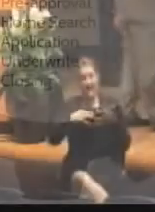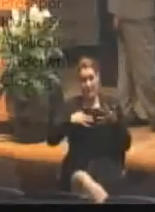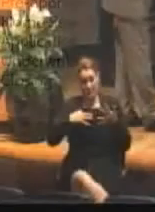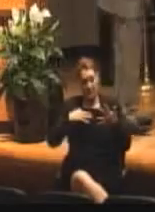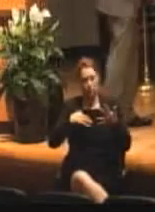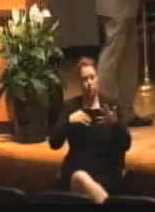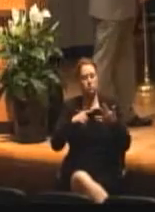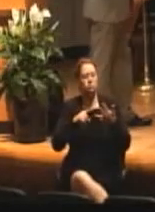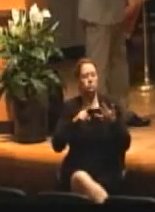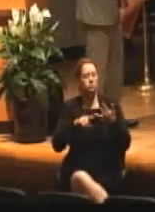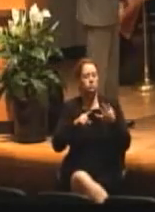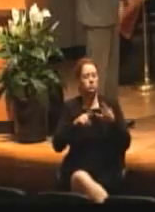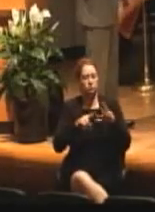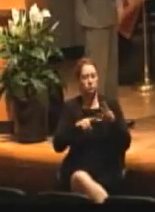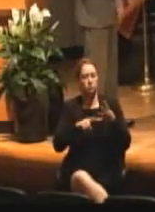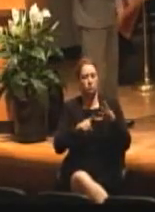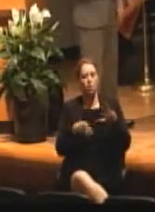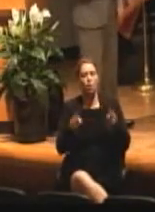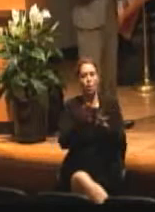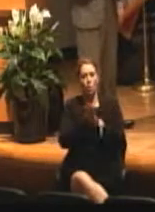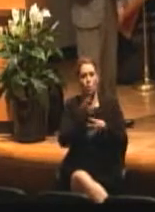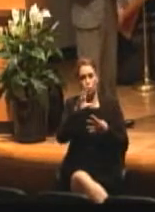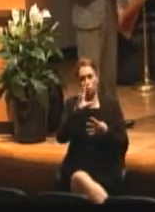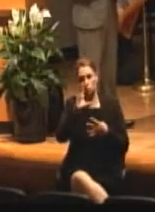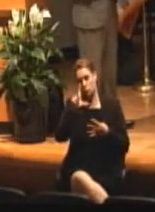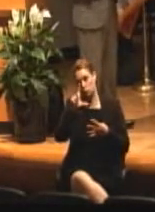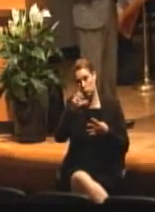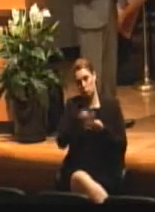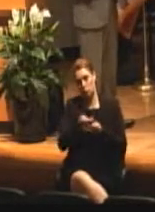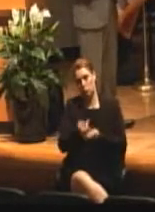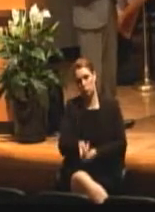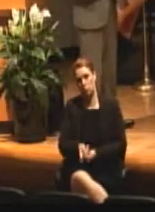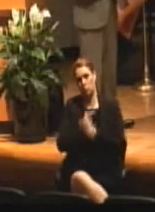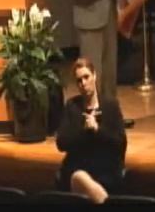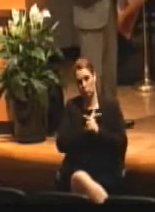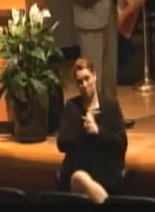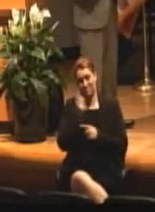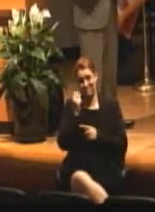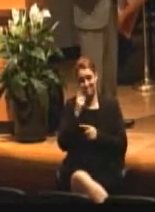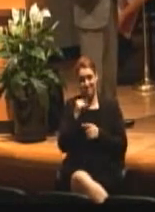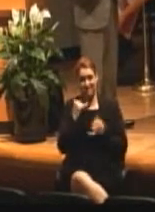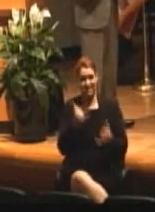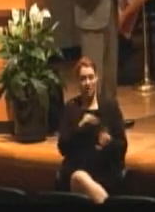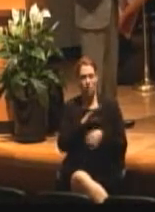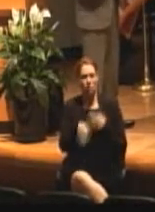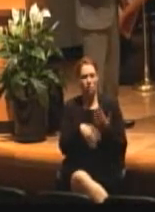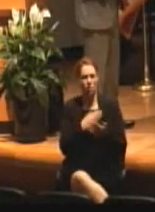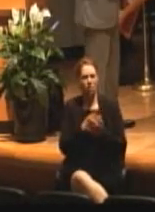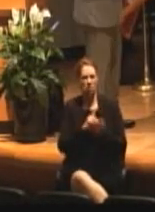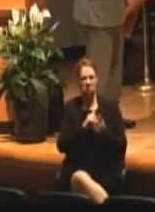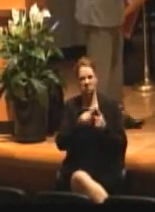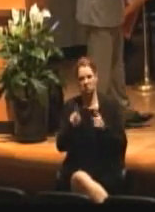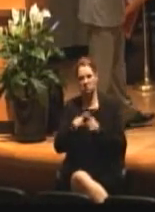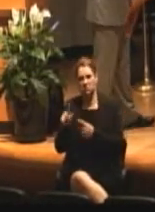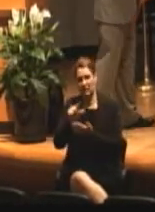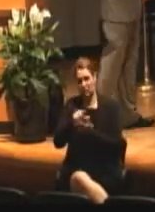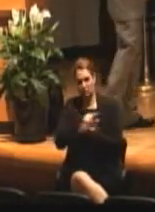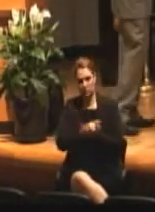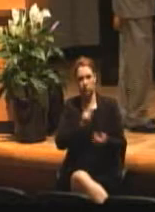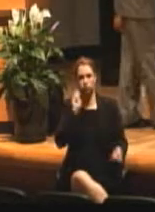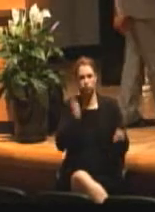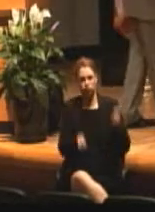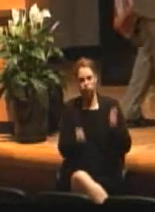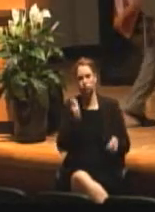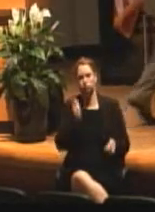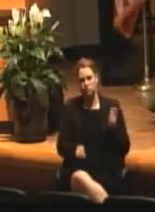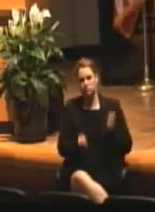loan. Almost anymore, with all the different legislative changes and things that have gone through the last few years, the